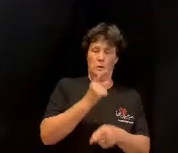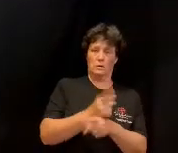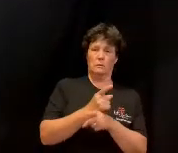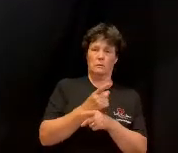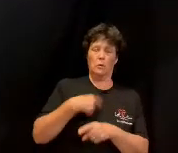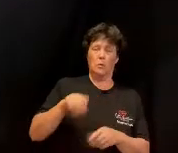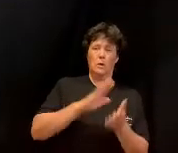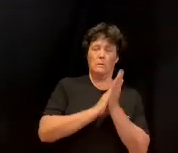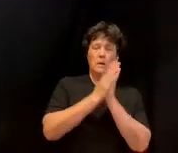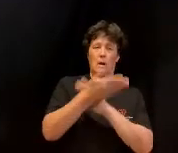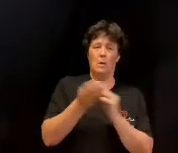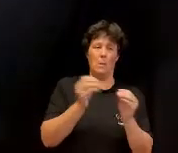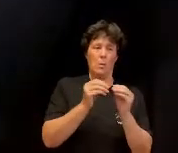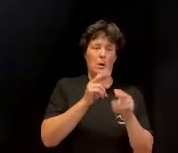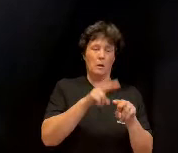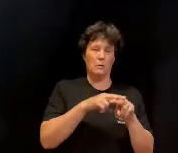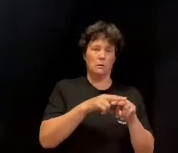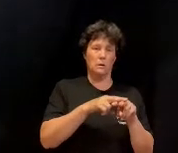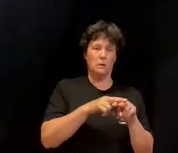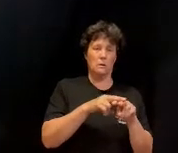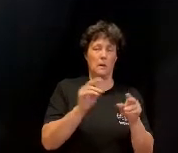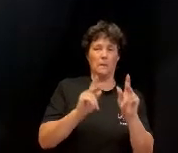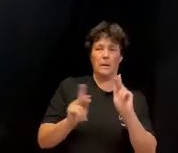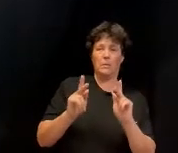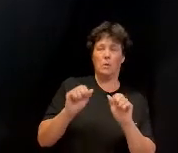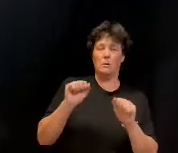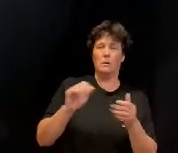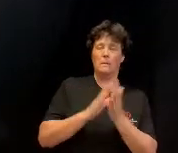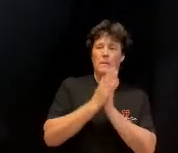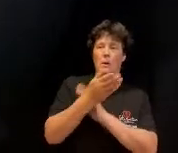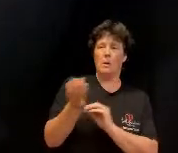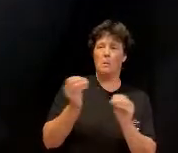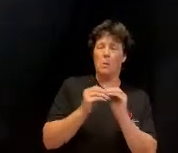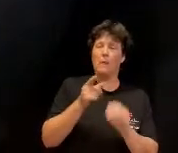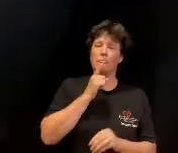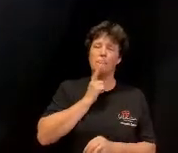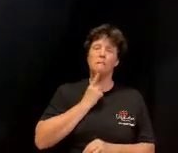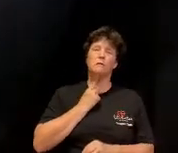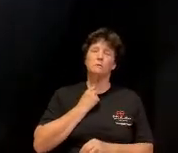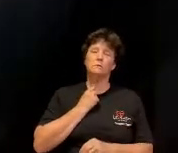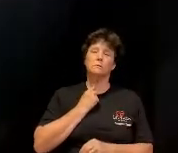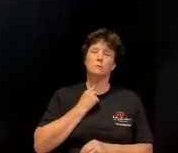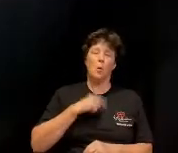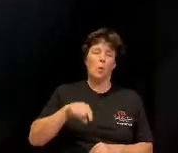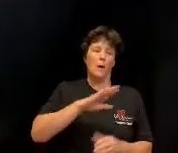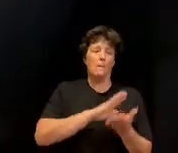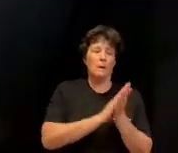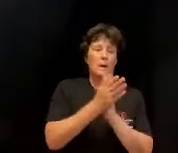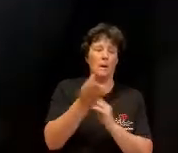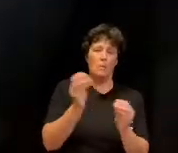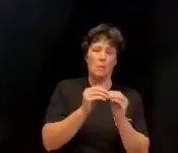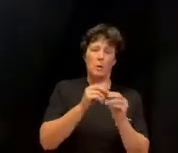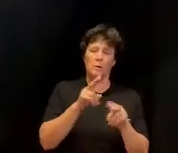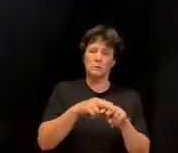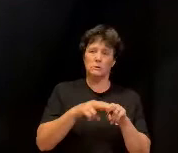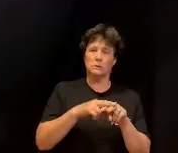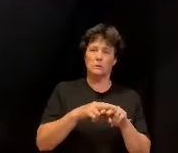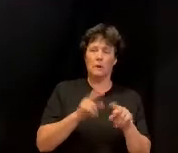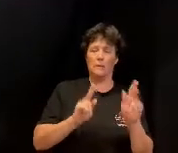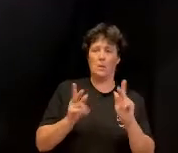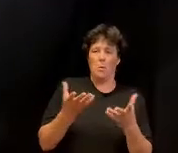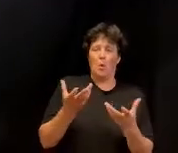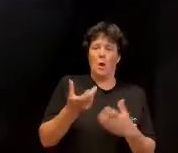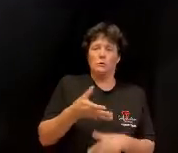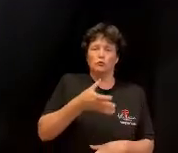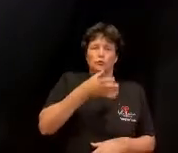become more salty, people become more thirsty. As we become more salty, Lord, the people will want to drink from the